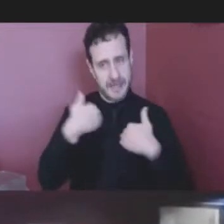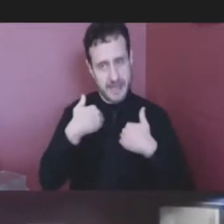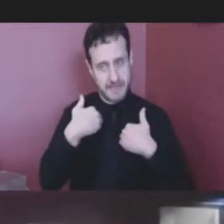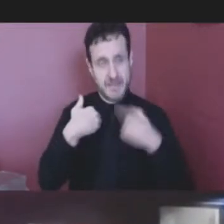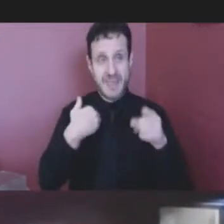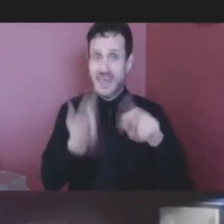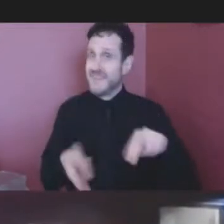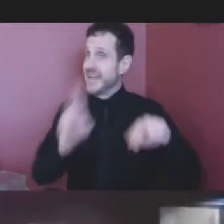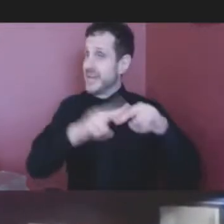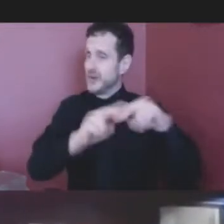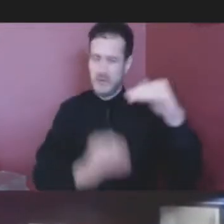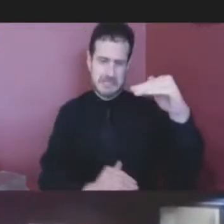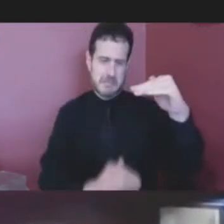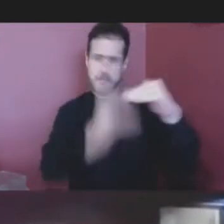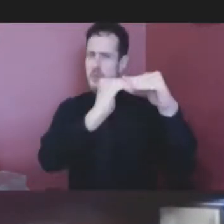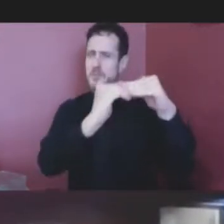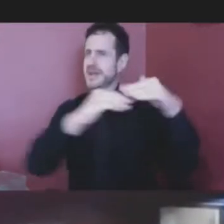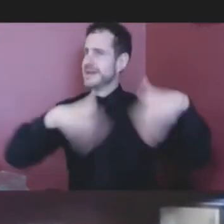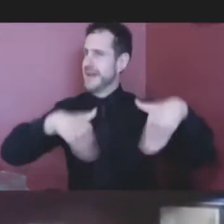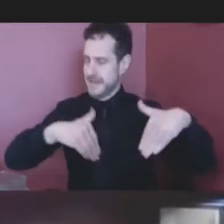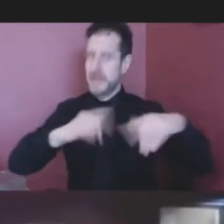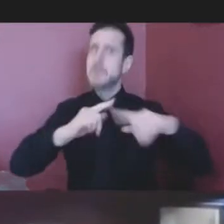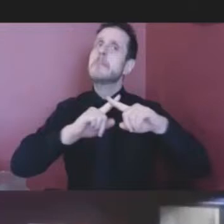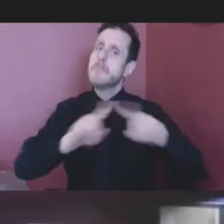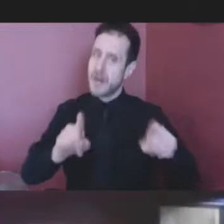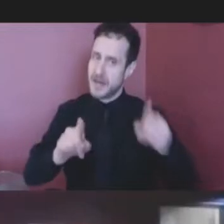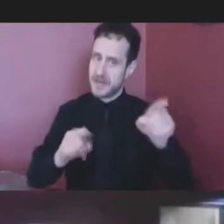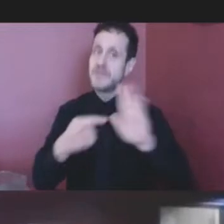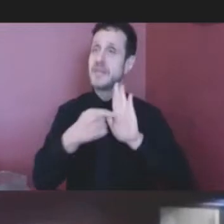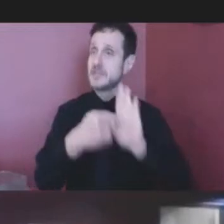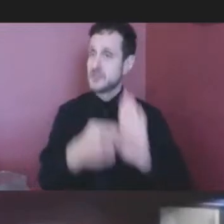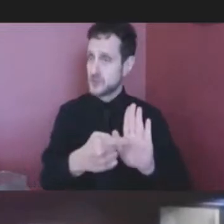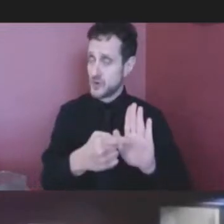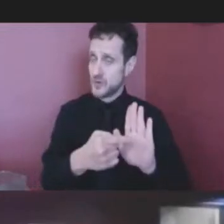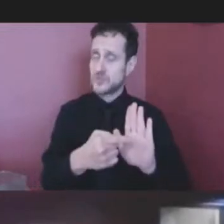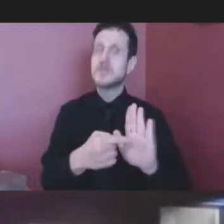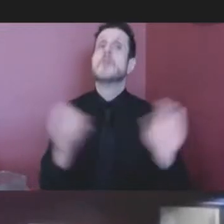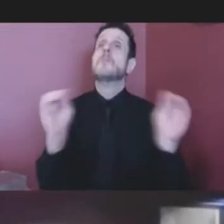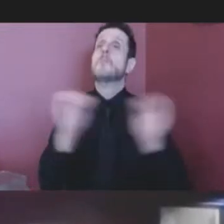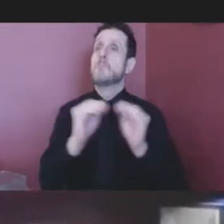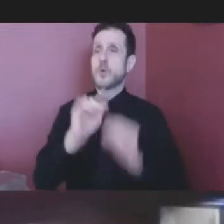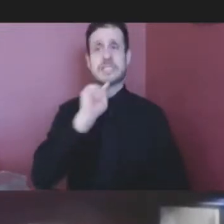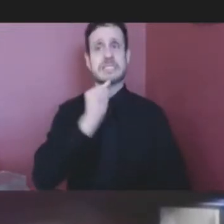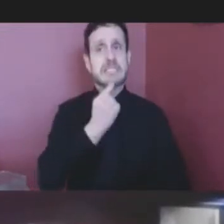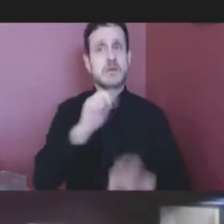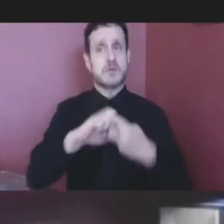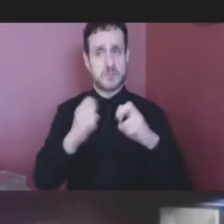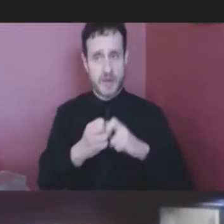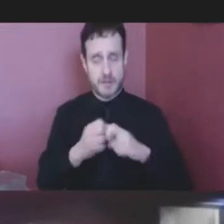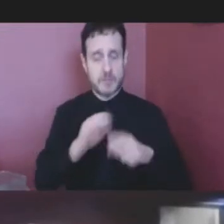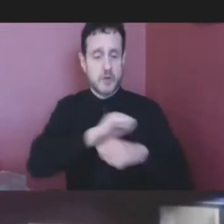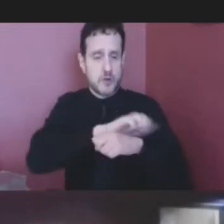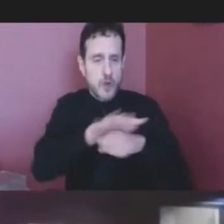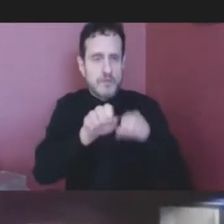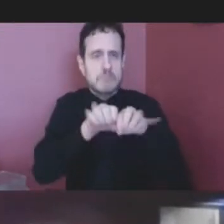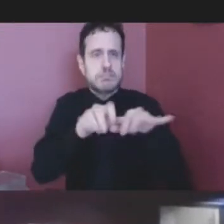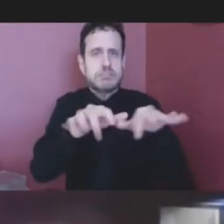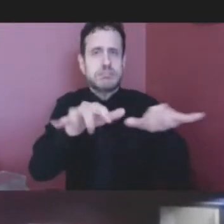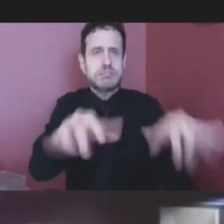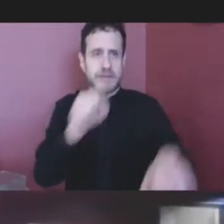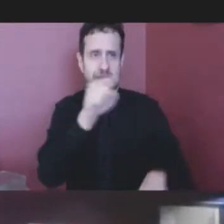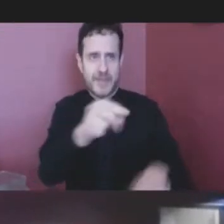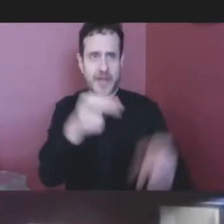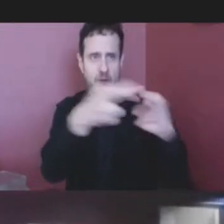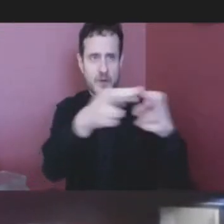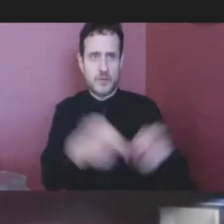reached the threshold level, it does indicate an increasing seriousness of the illness caused by the virus,